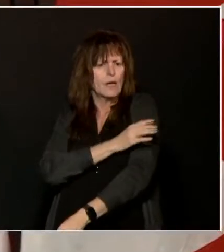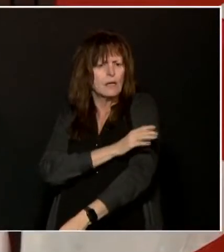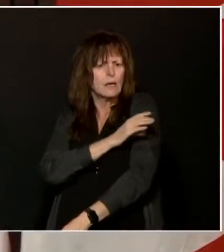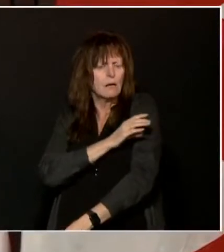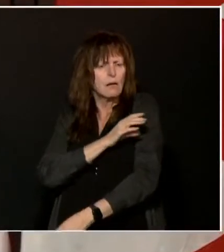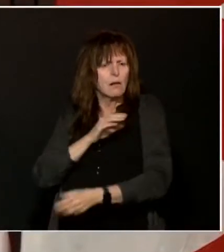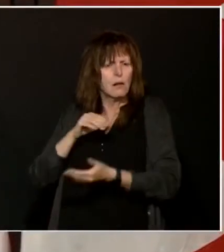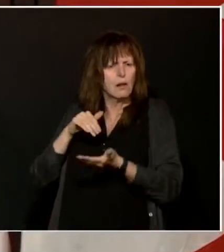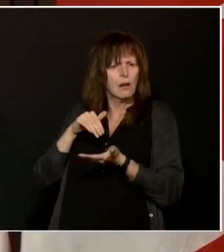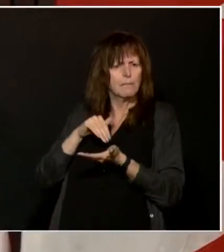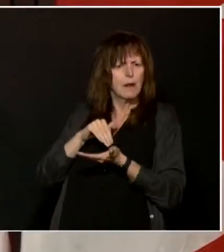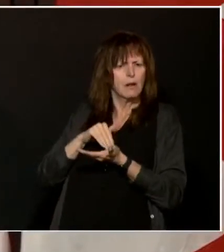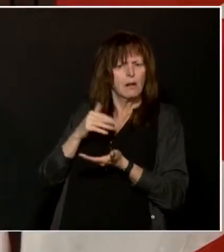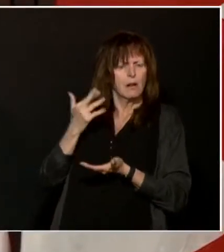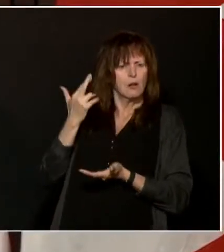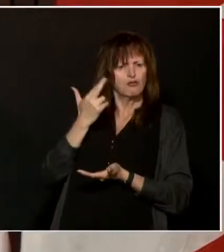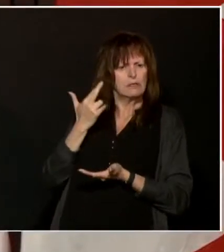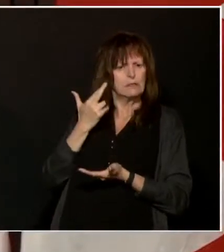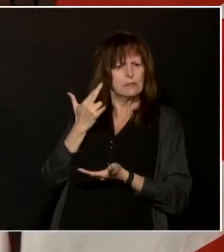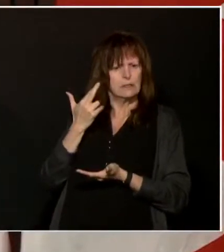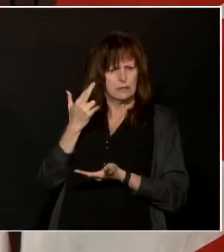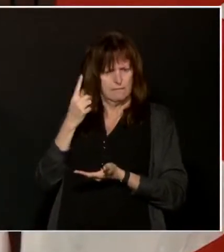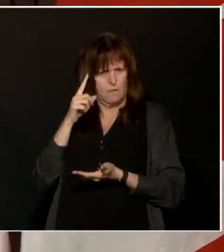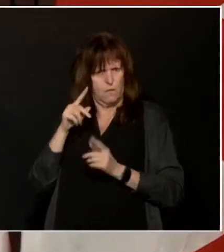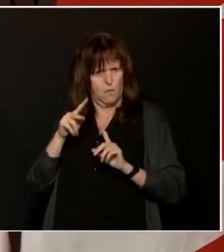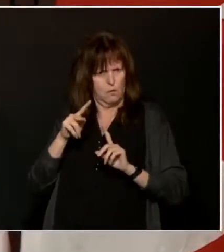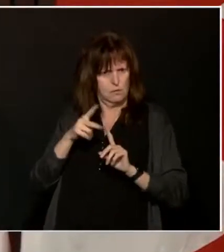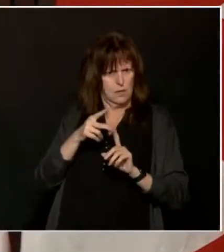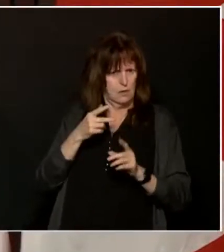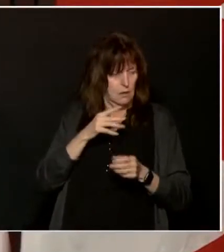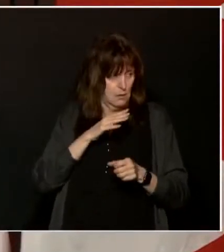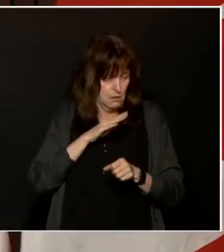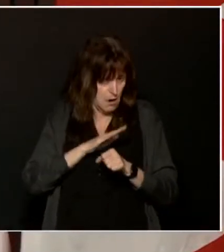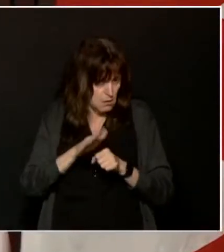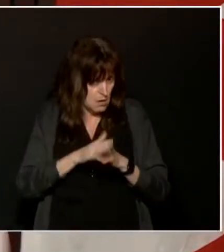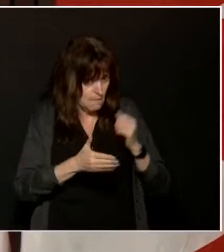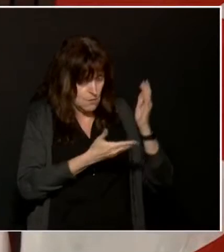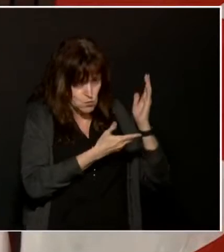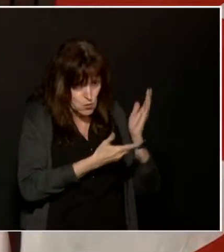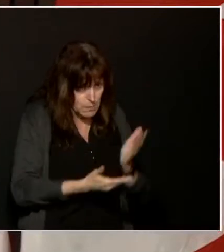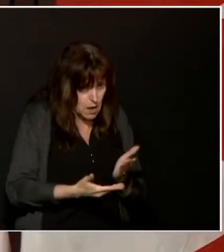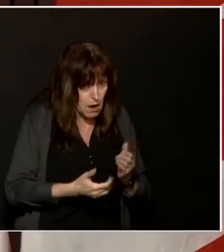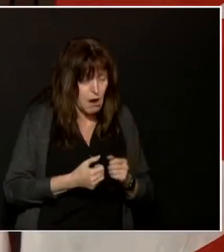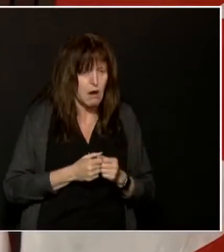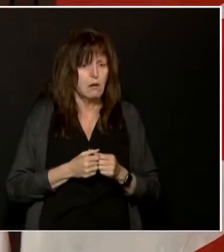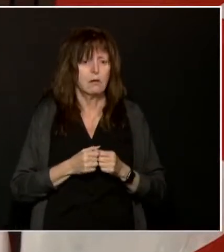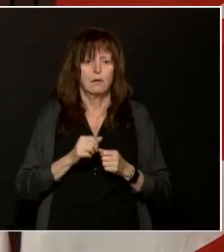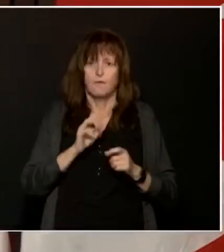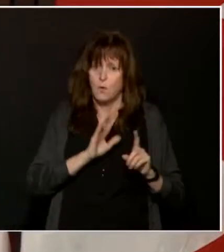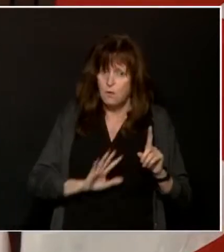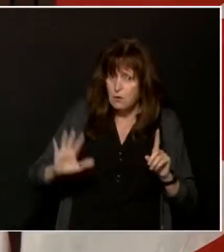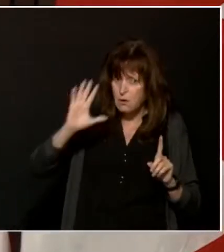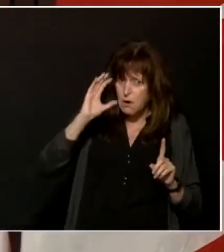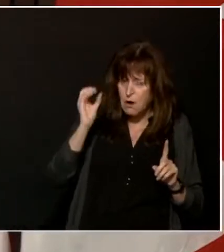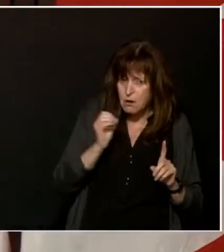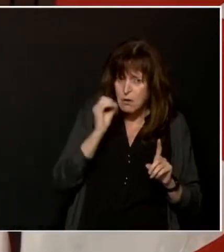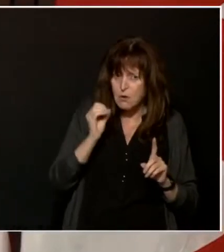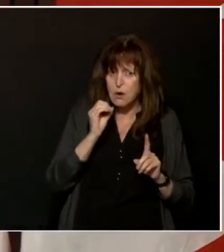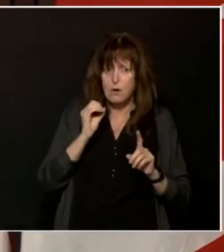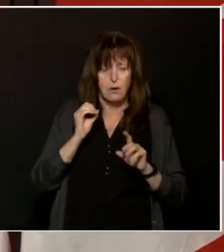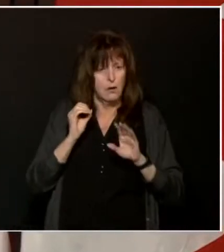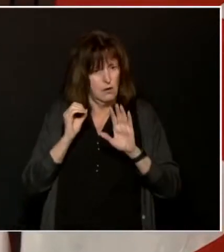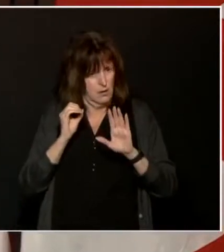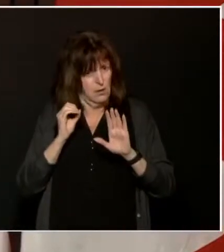and we consider what the supply is and how that's being delivered across the province. You'll recognize that there's 34 public health units.